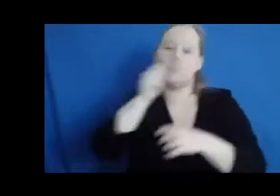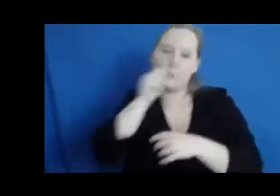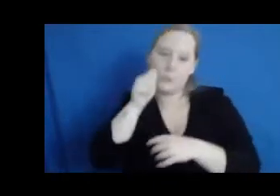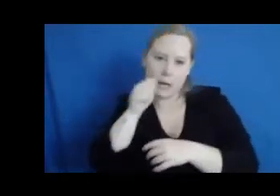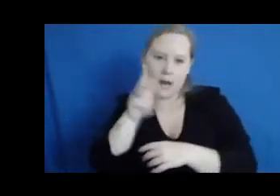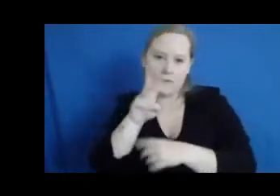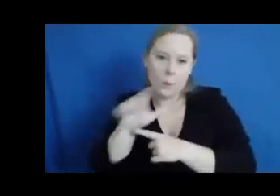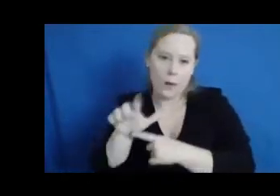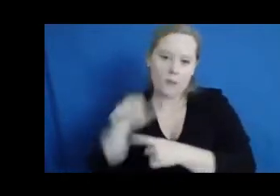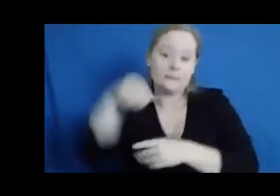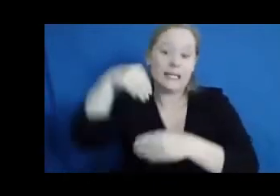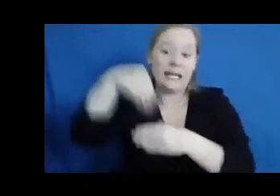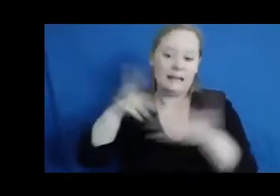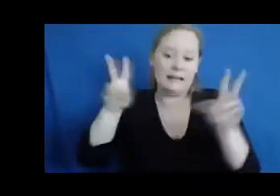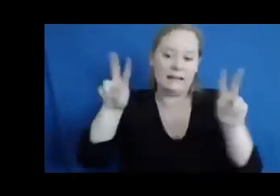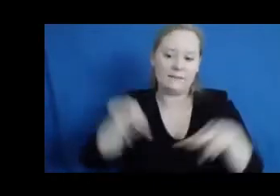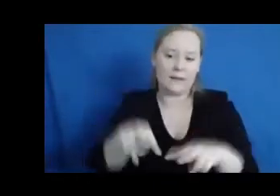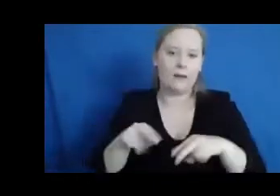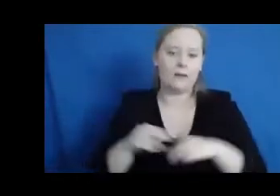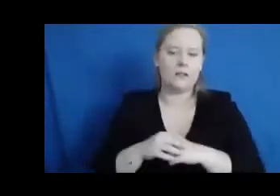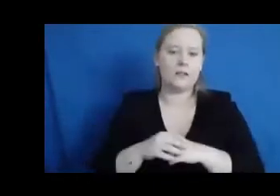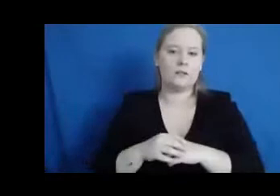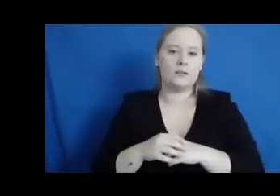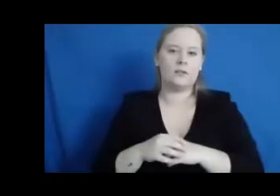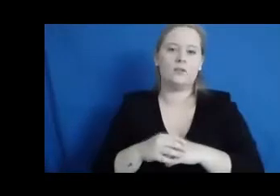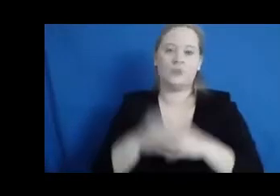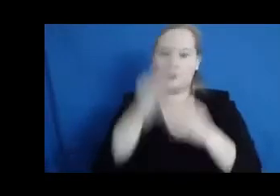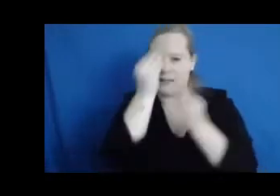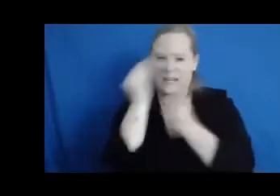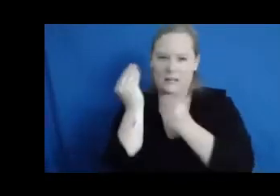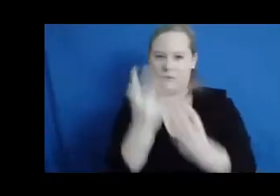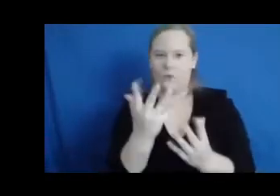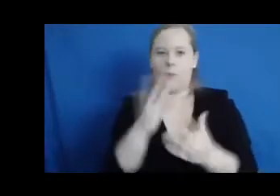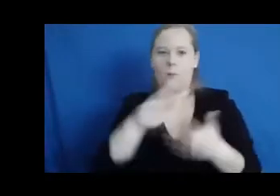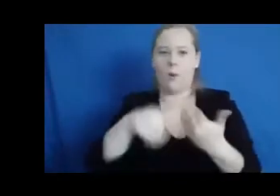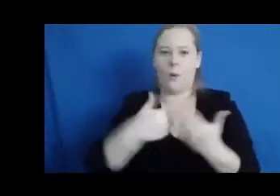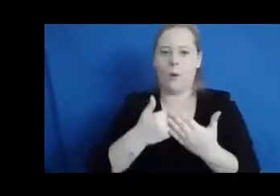in the valley to inform the research that we're doing here.